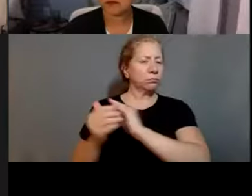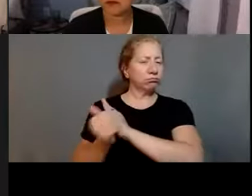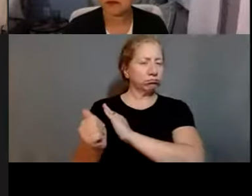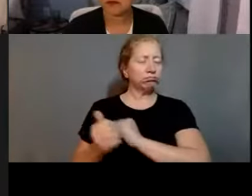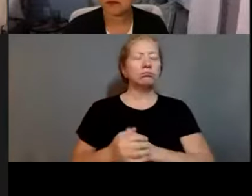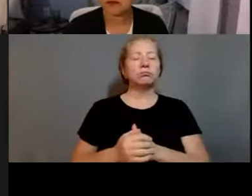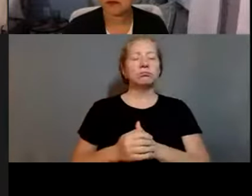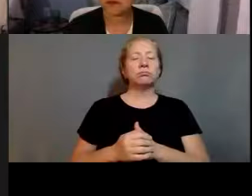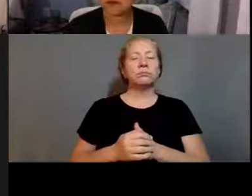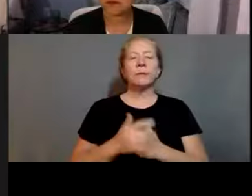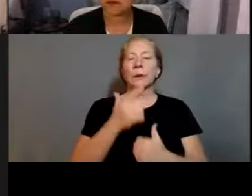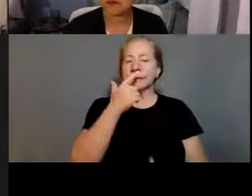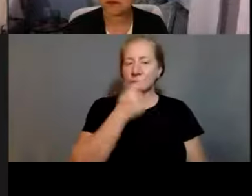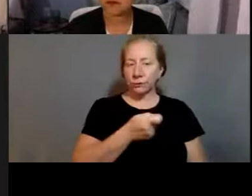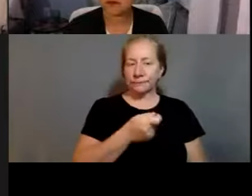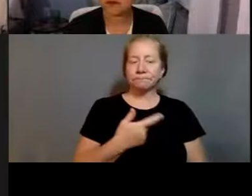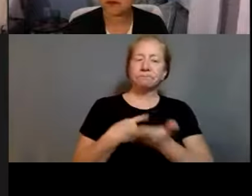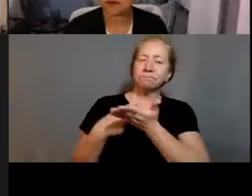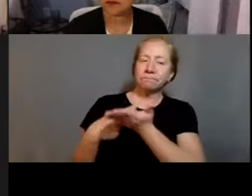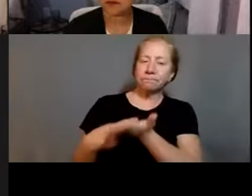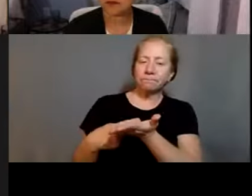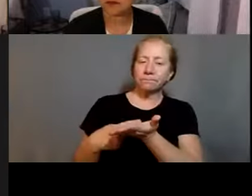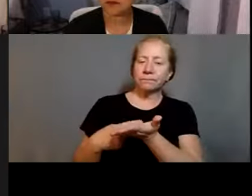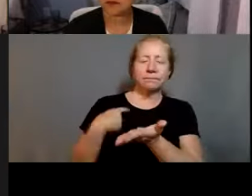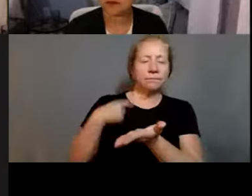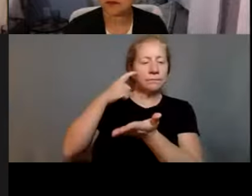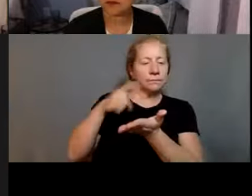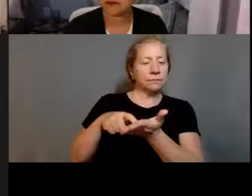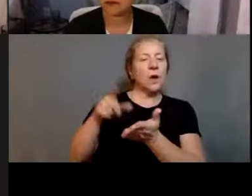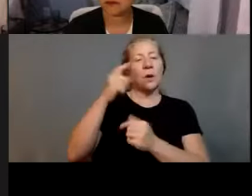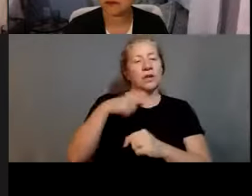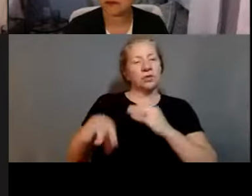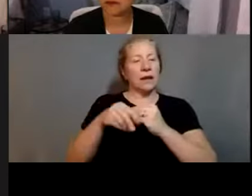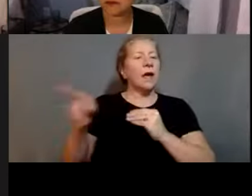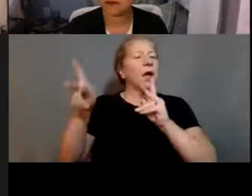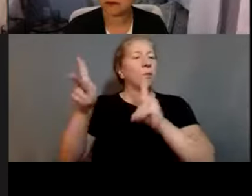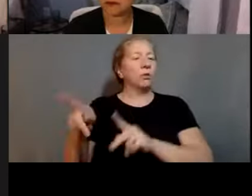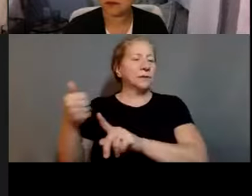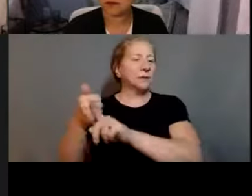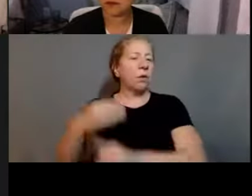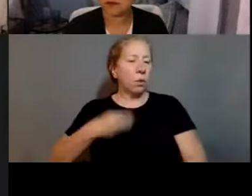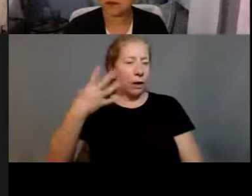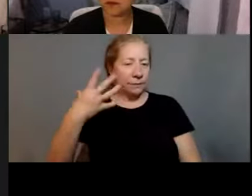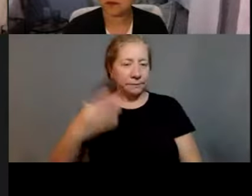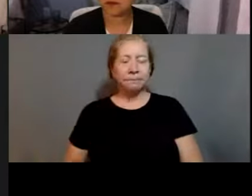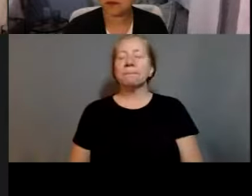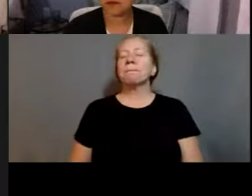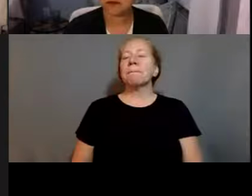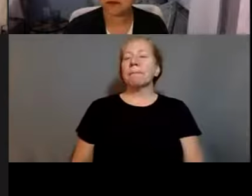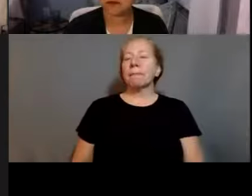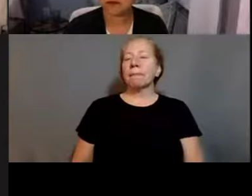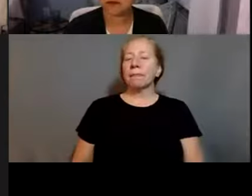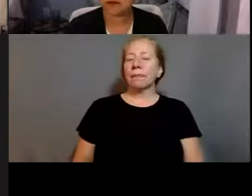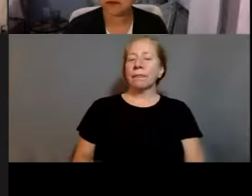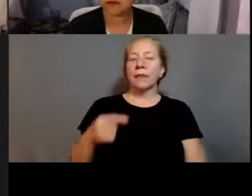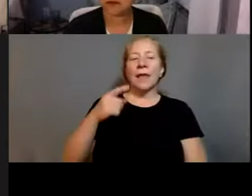And it was interesting to me to see, this colleague is a white person, and it was interesting to see their